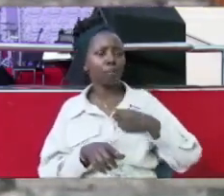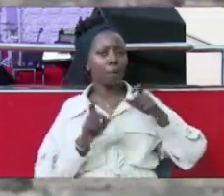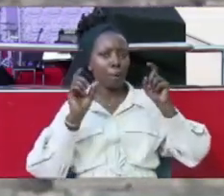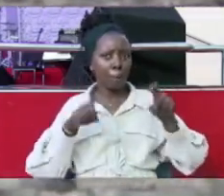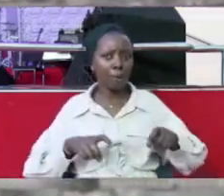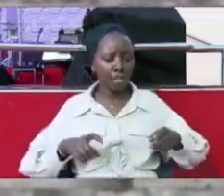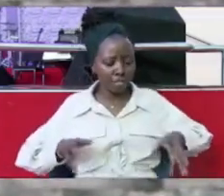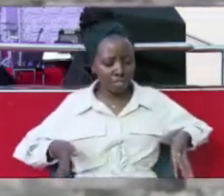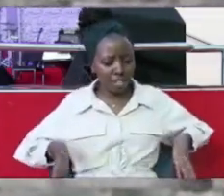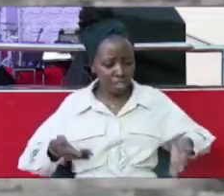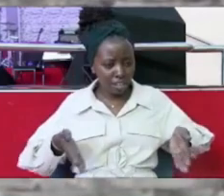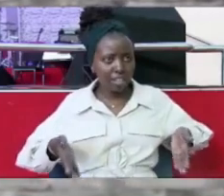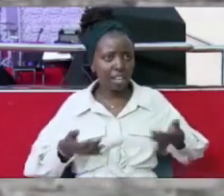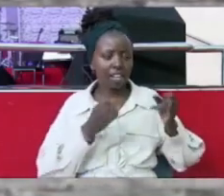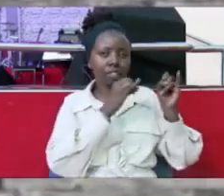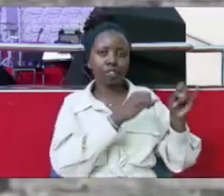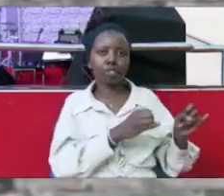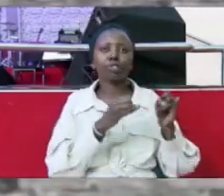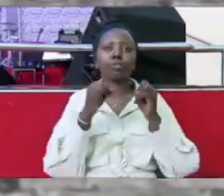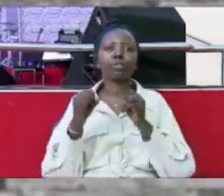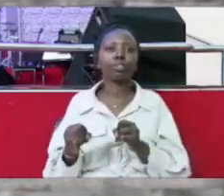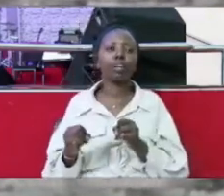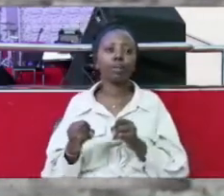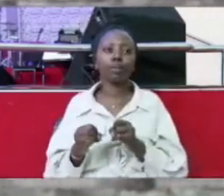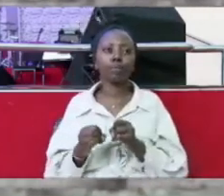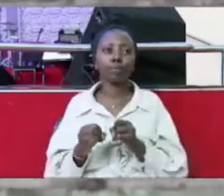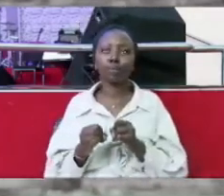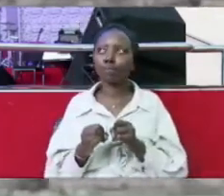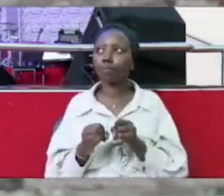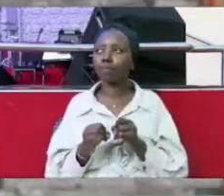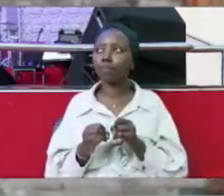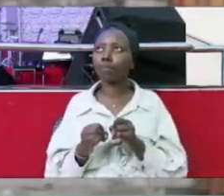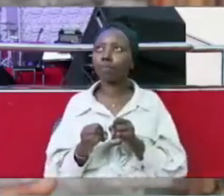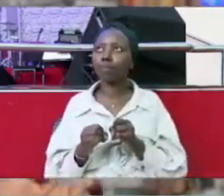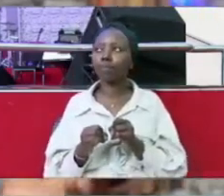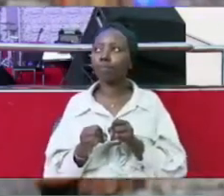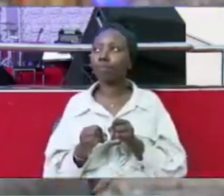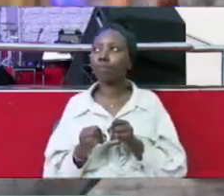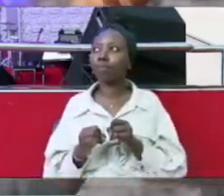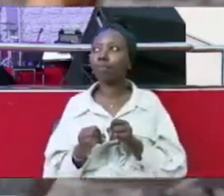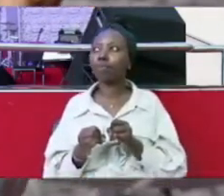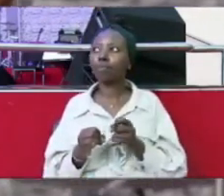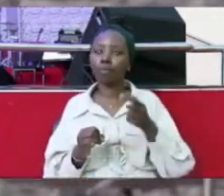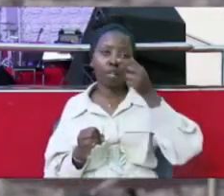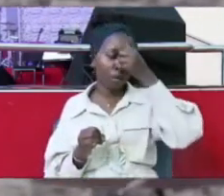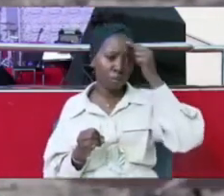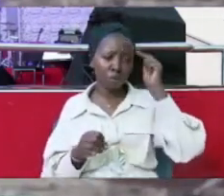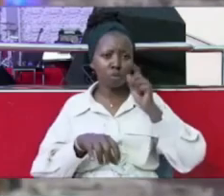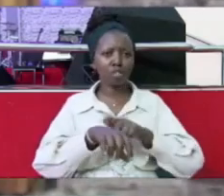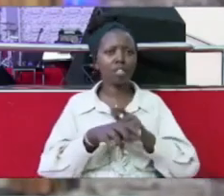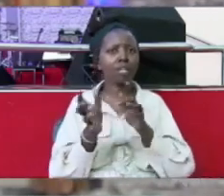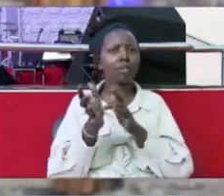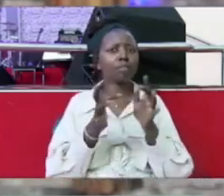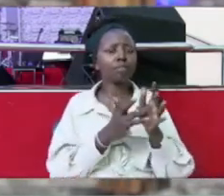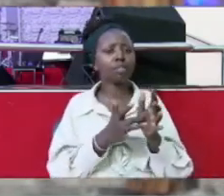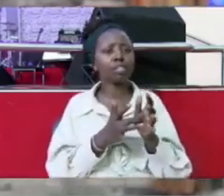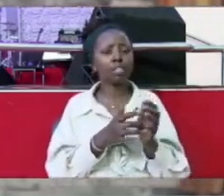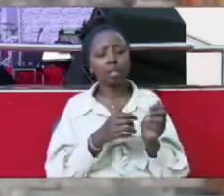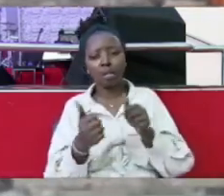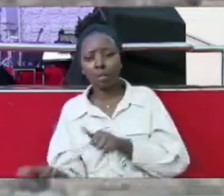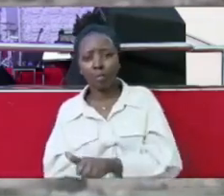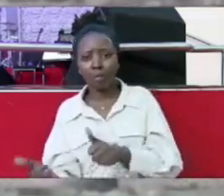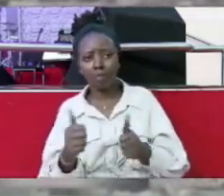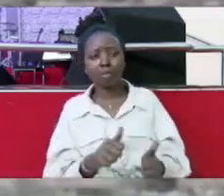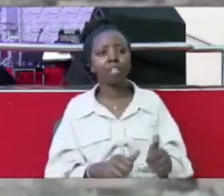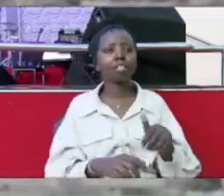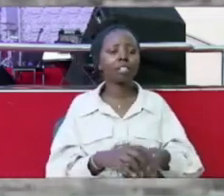affirmed. Hata wewe nami tunastahili ama tunahitaji kusikia kwamba vimetiwa moyo. Because when Jesus was being baptized at the Jordan, wakati